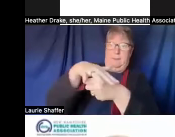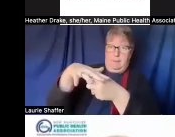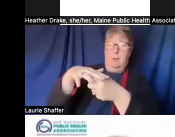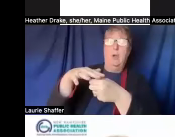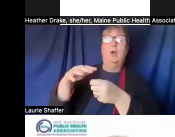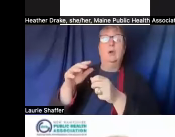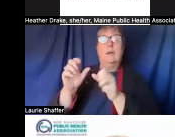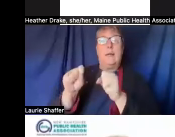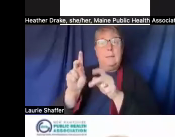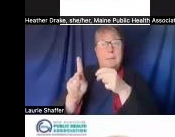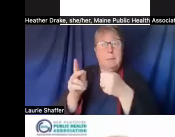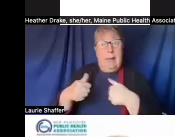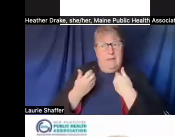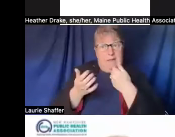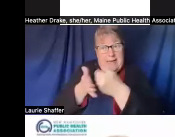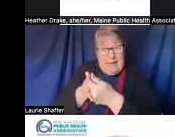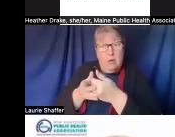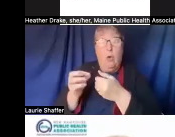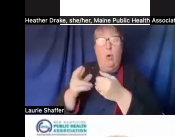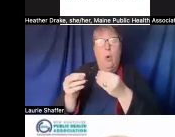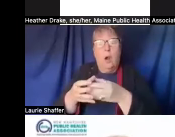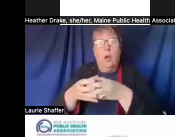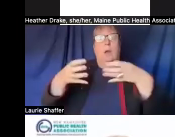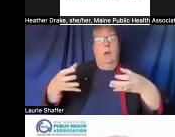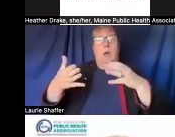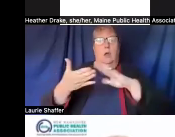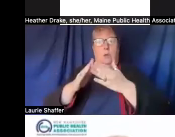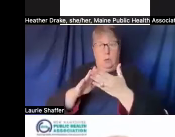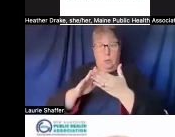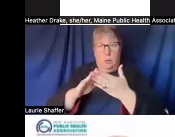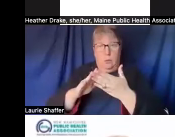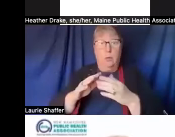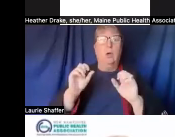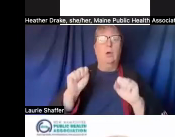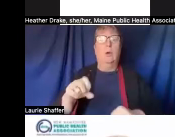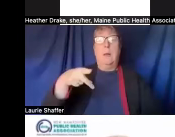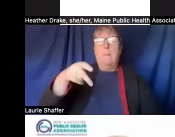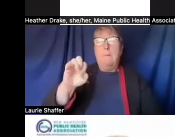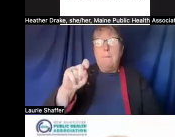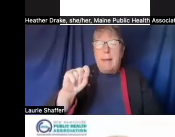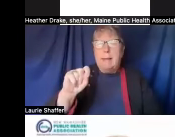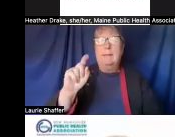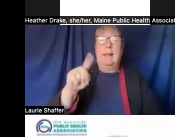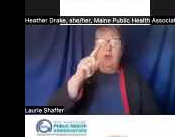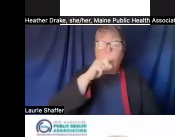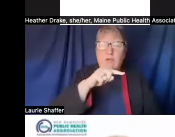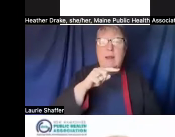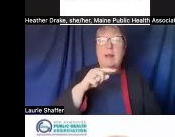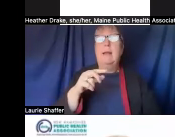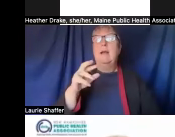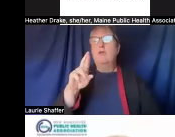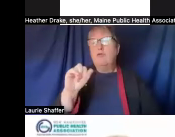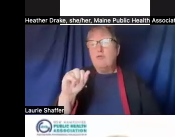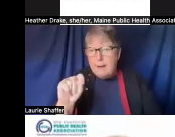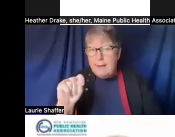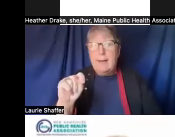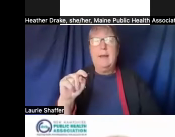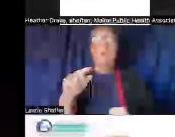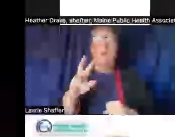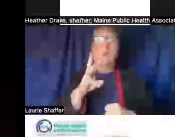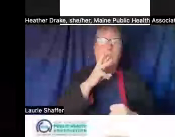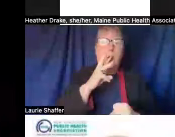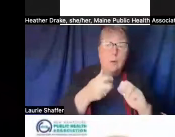them. So these hazards can include pest infestations, septic failures, hoarding conditions, drinking water issues, and many others.